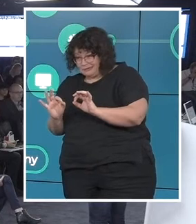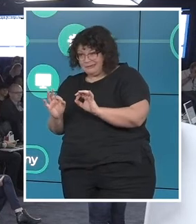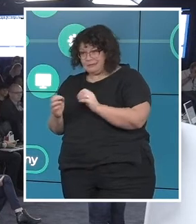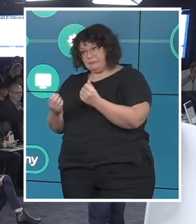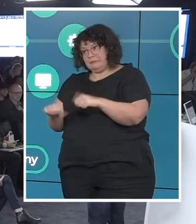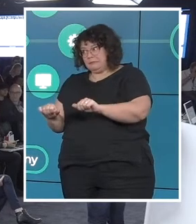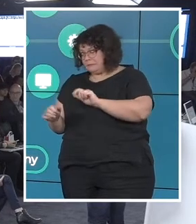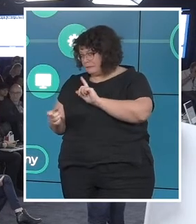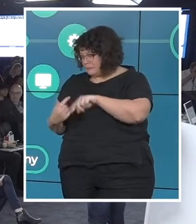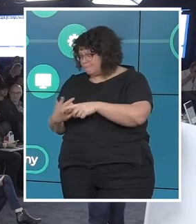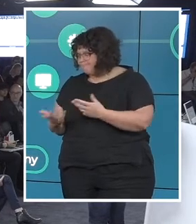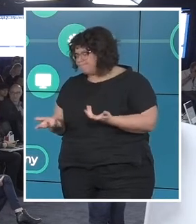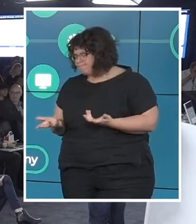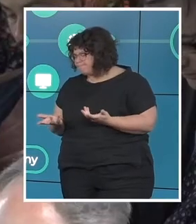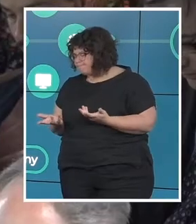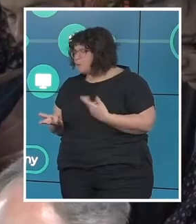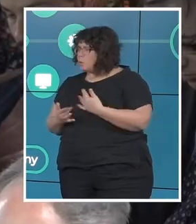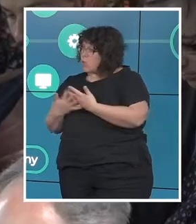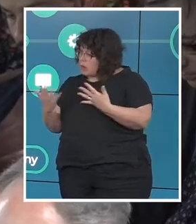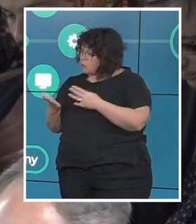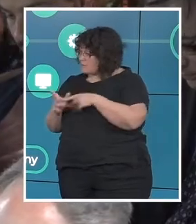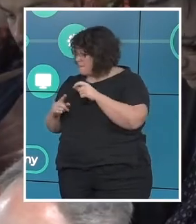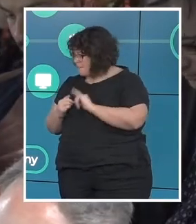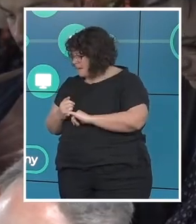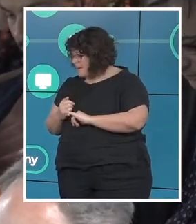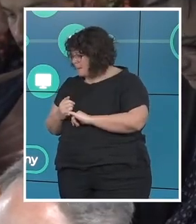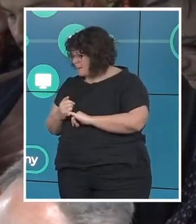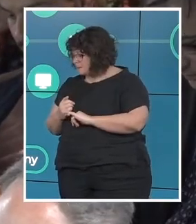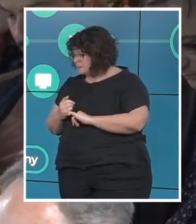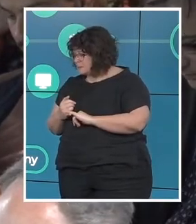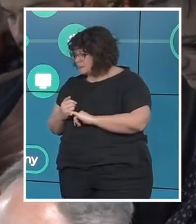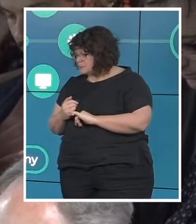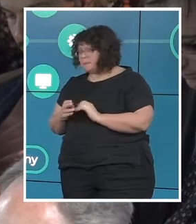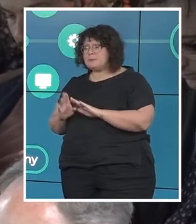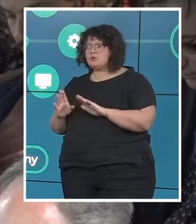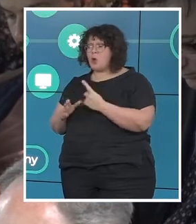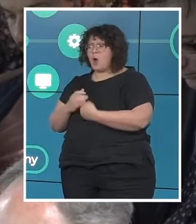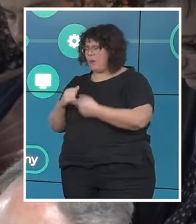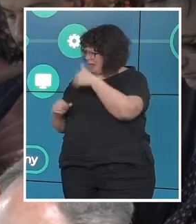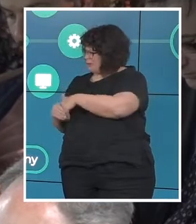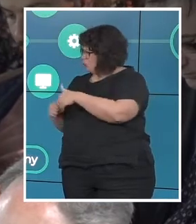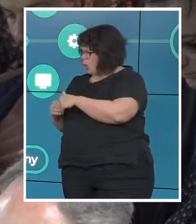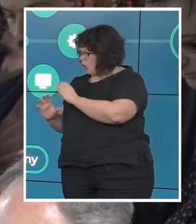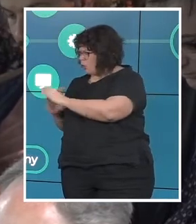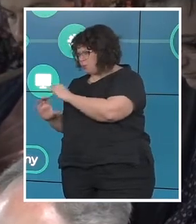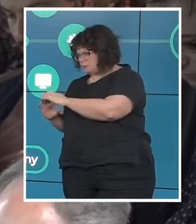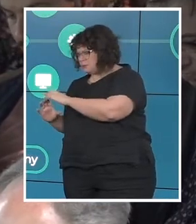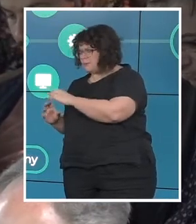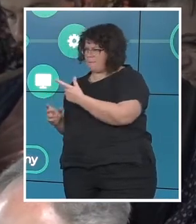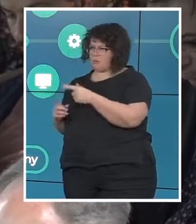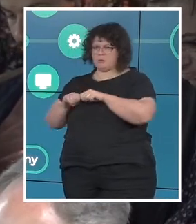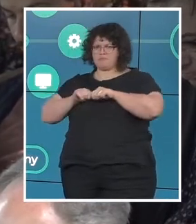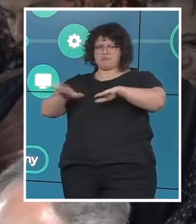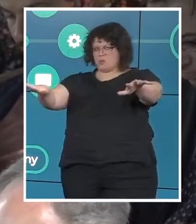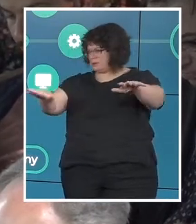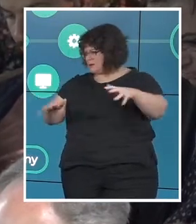Amy's space in internal communication, but obviously on broadcast side, etc. And there's certain amounts of stuff that you can do. One of the things on the